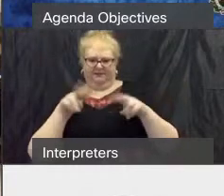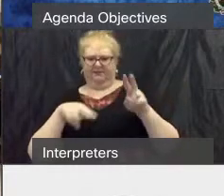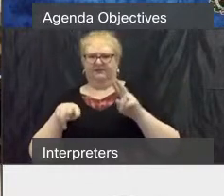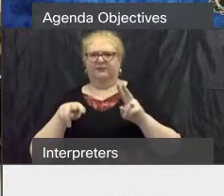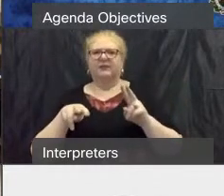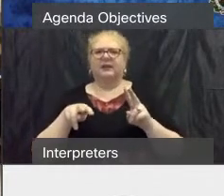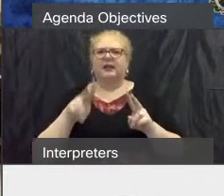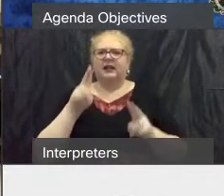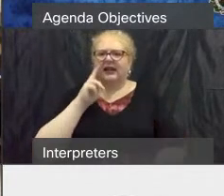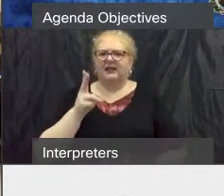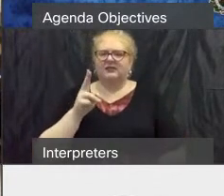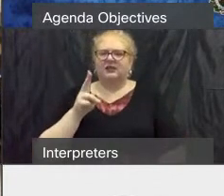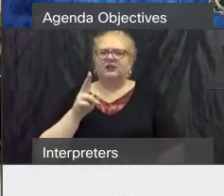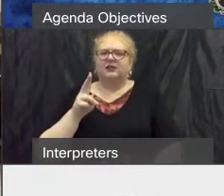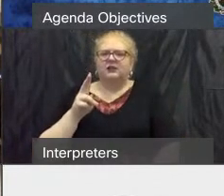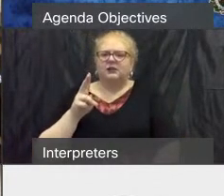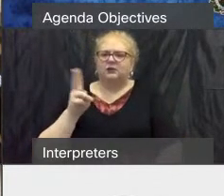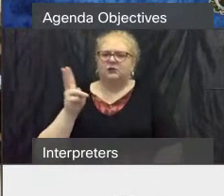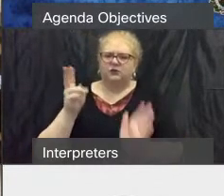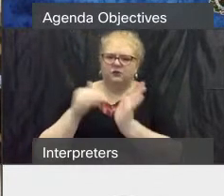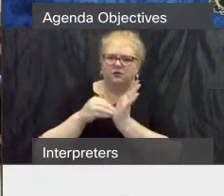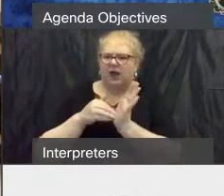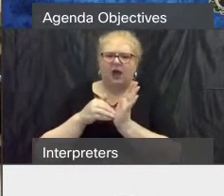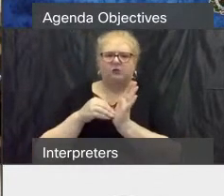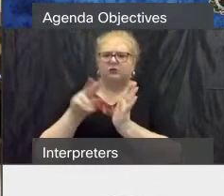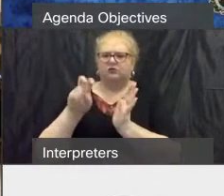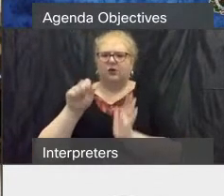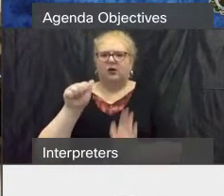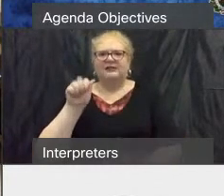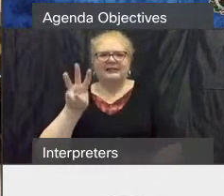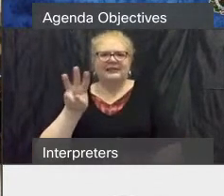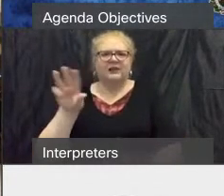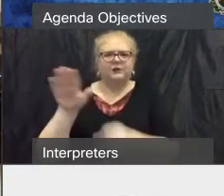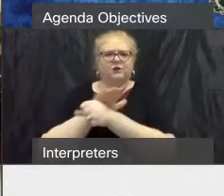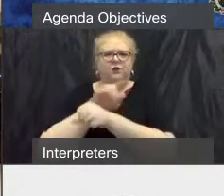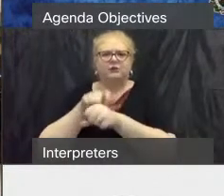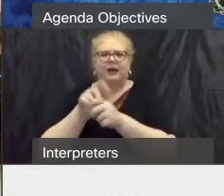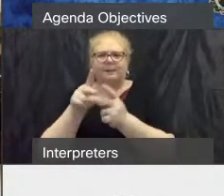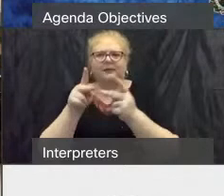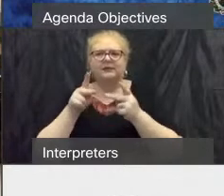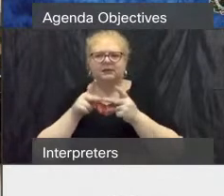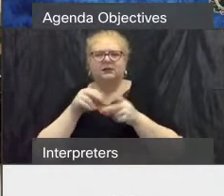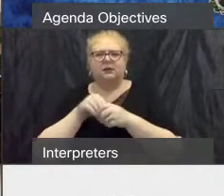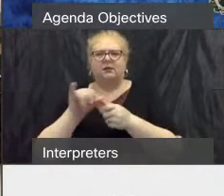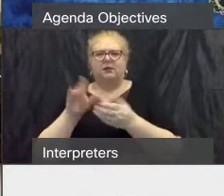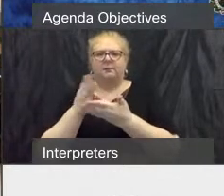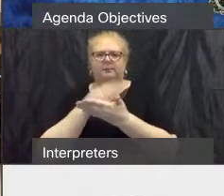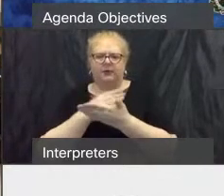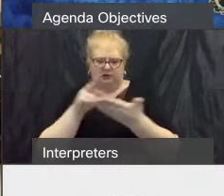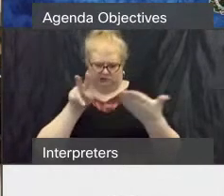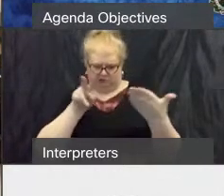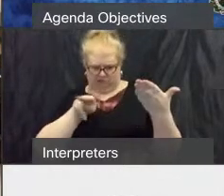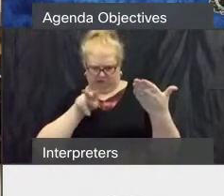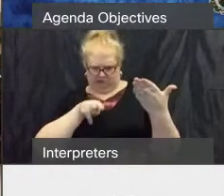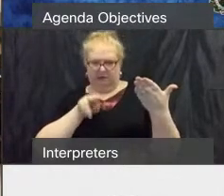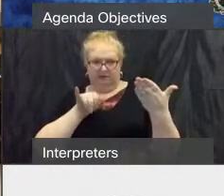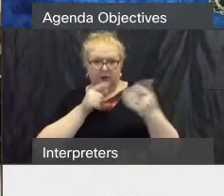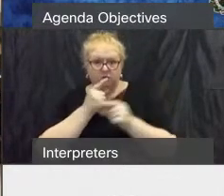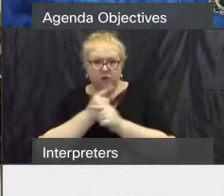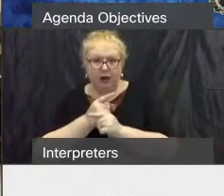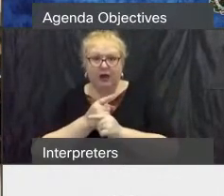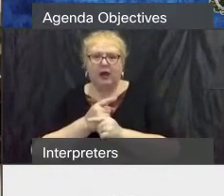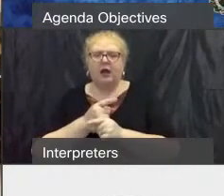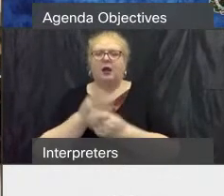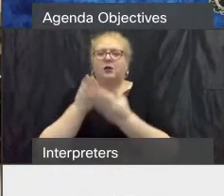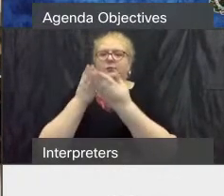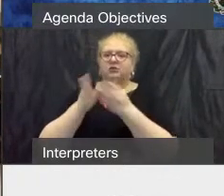2,216 full-time positions in the budget. I'm looking at that correctly, I guess. But the general